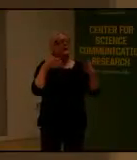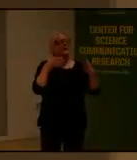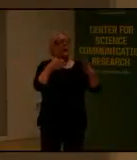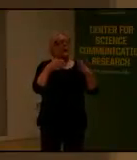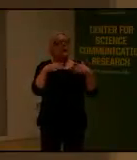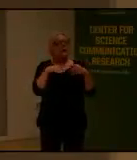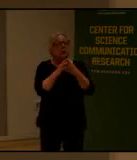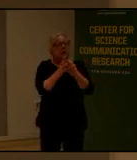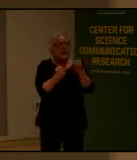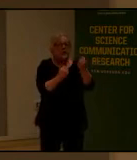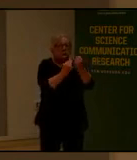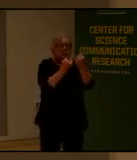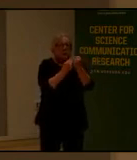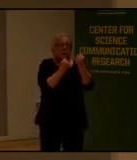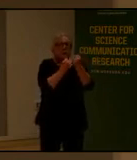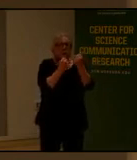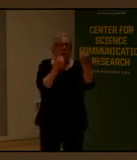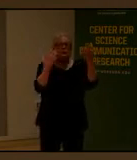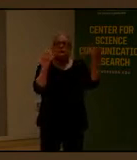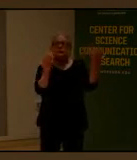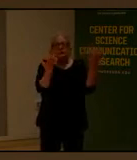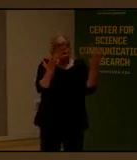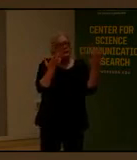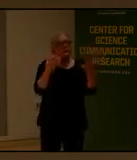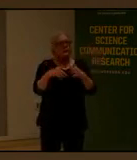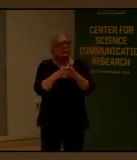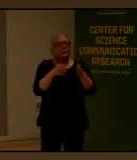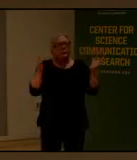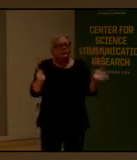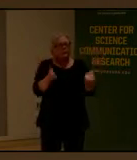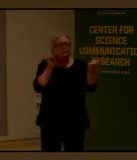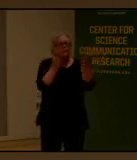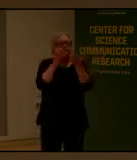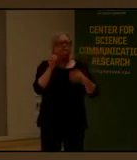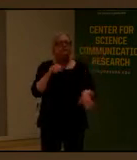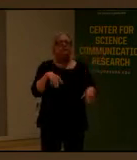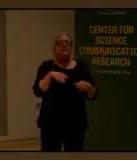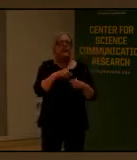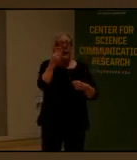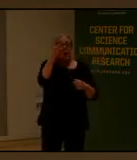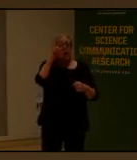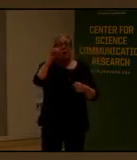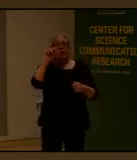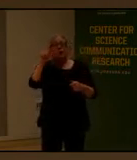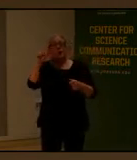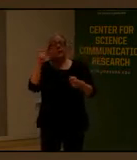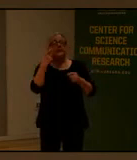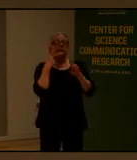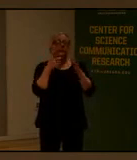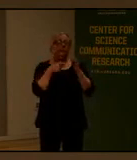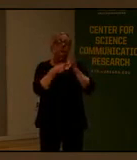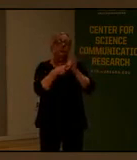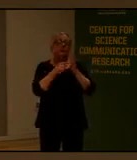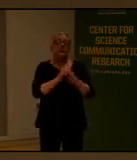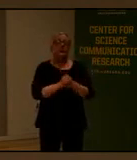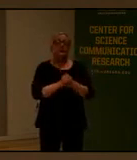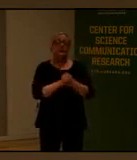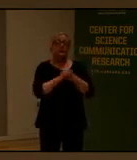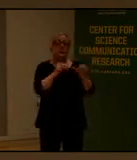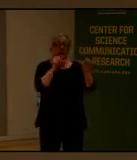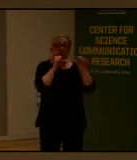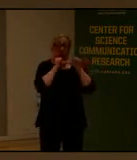that transdisciplinary engagement, seed grants, engaging people across departments. Sustainability, I recognize that can be a